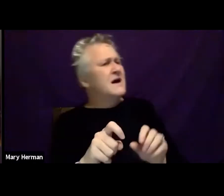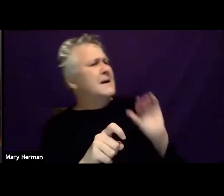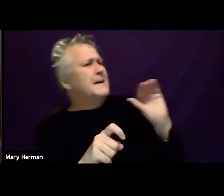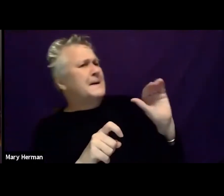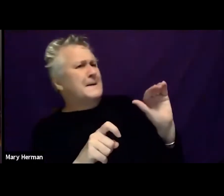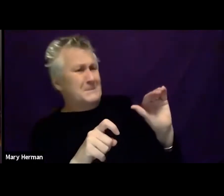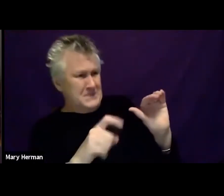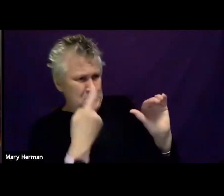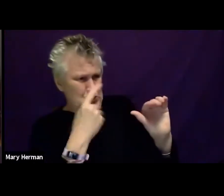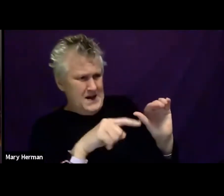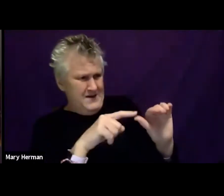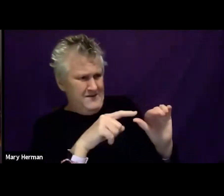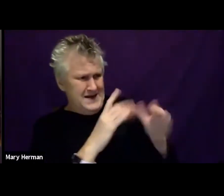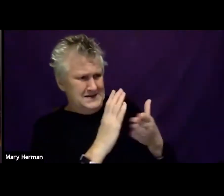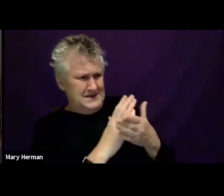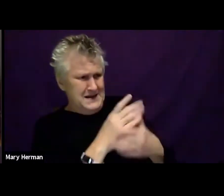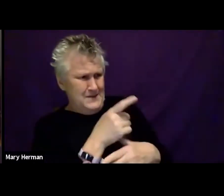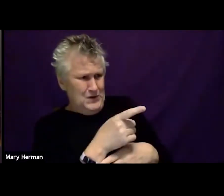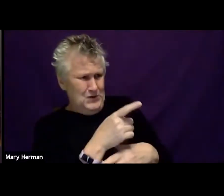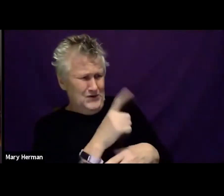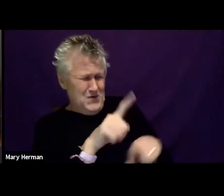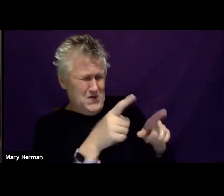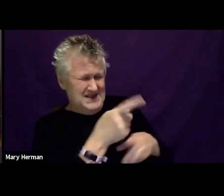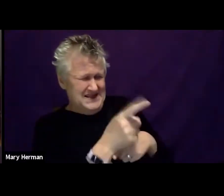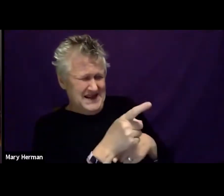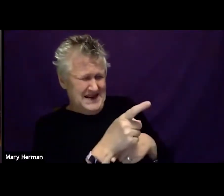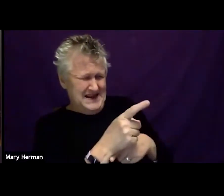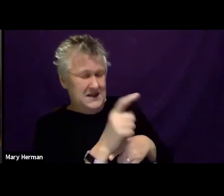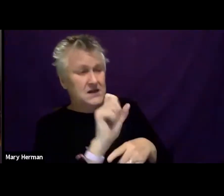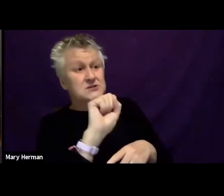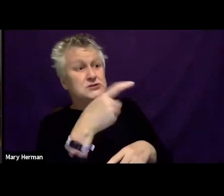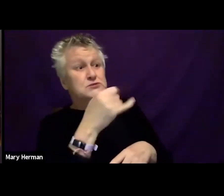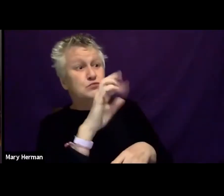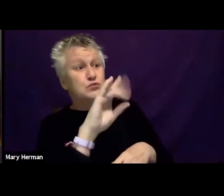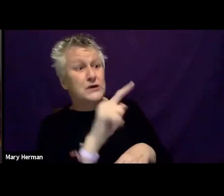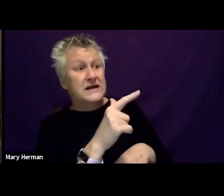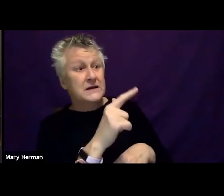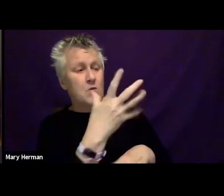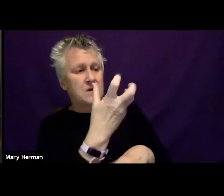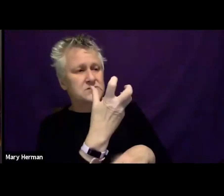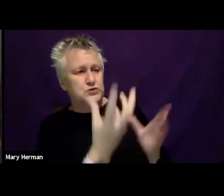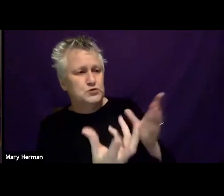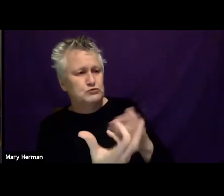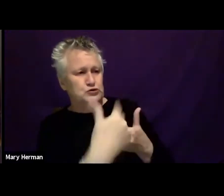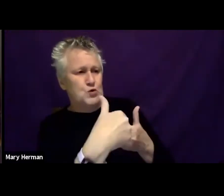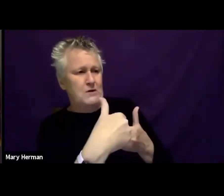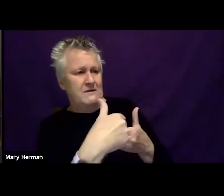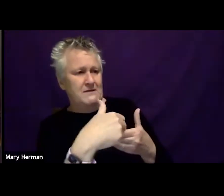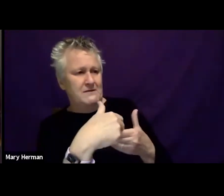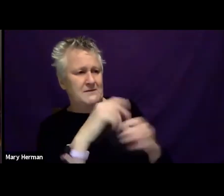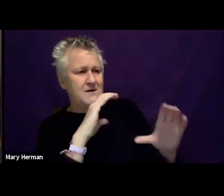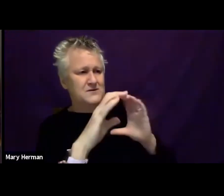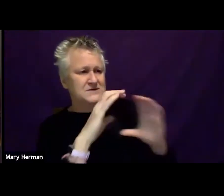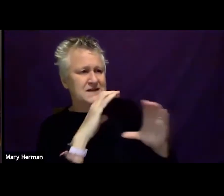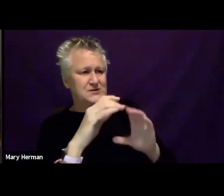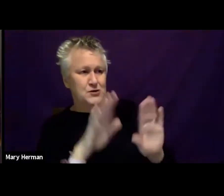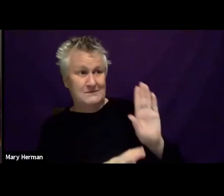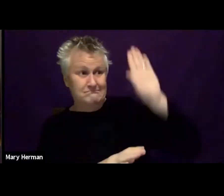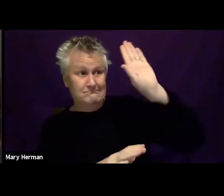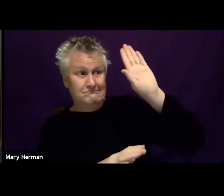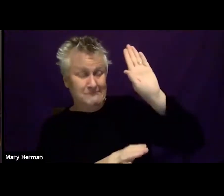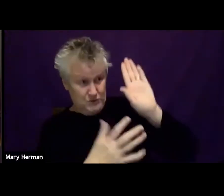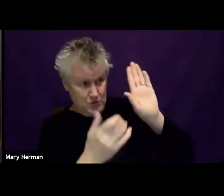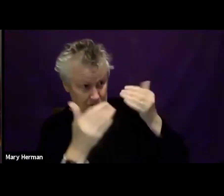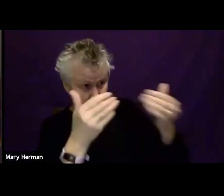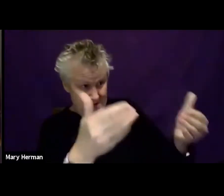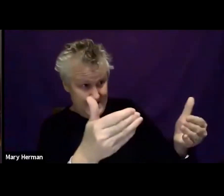think Spring wants to join our conversation. Spring, you had your hand up there. Did you want to jump into the conversation here?